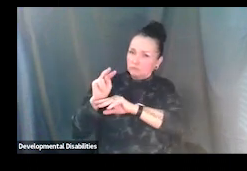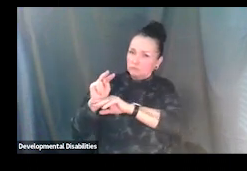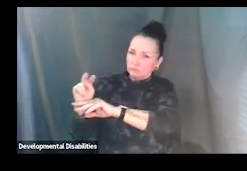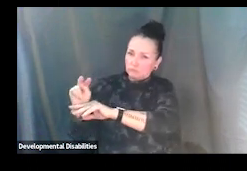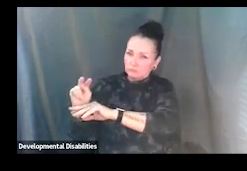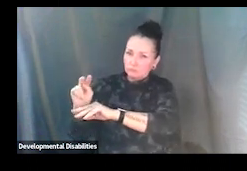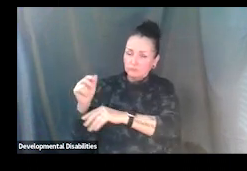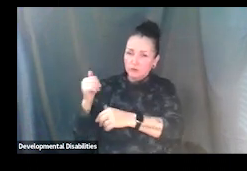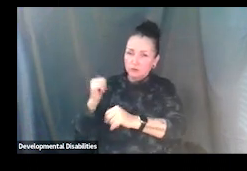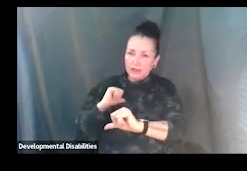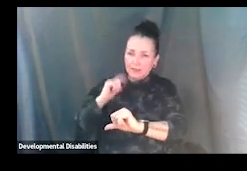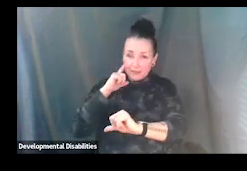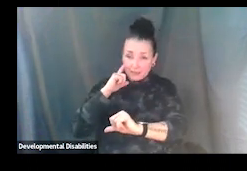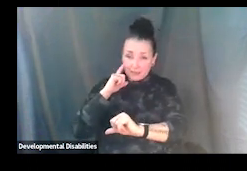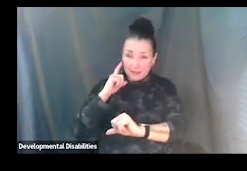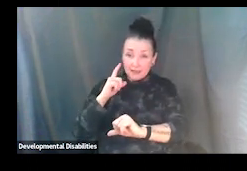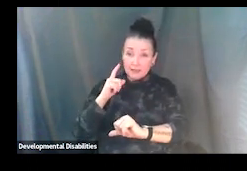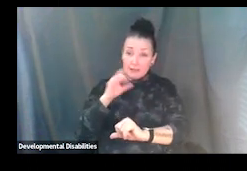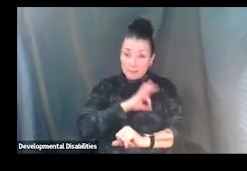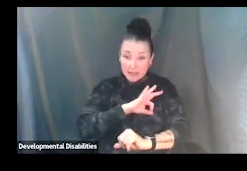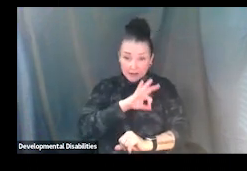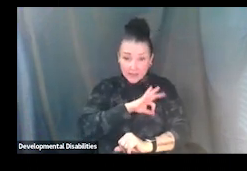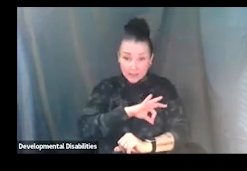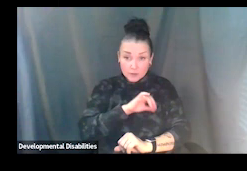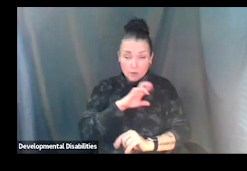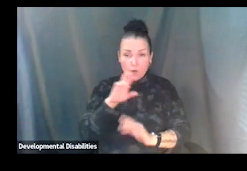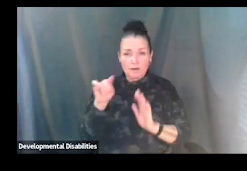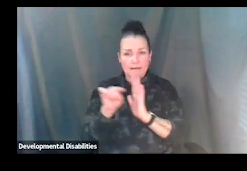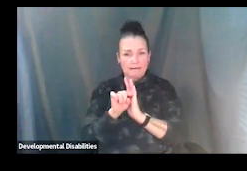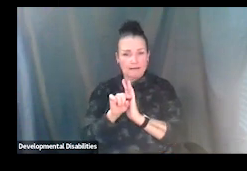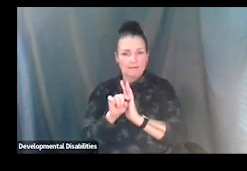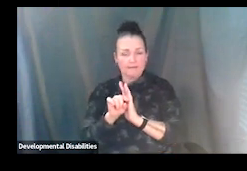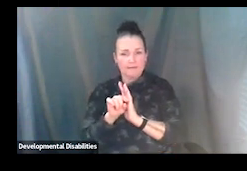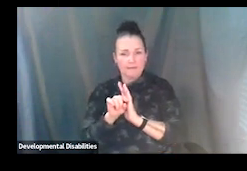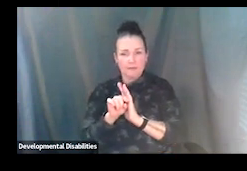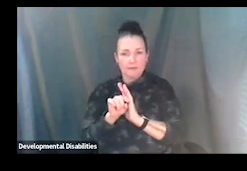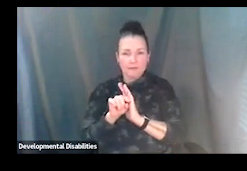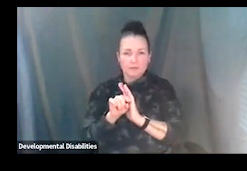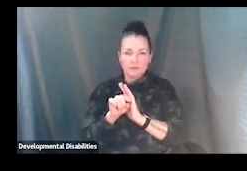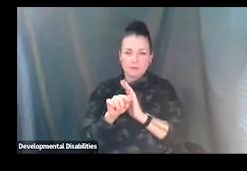problems? Ben, do you want to go ahead and sort